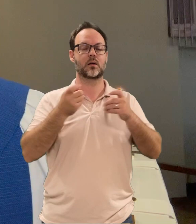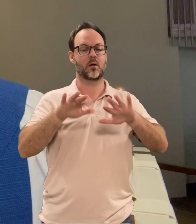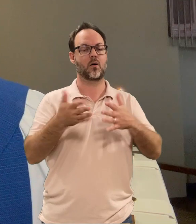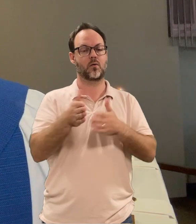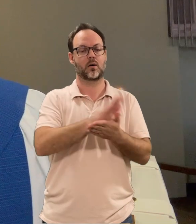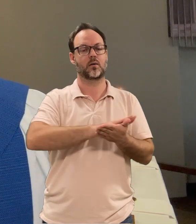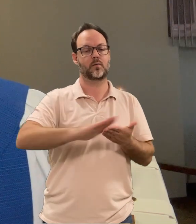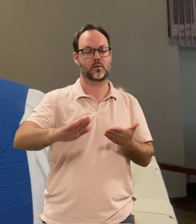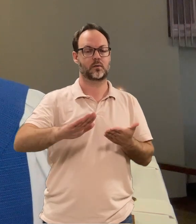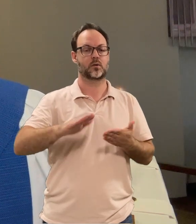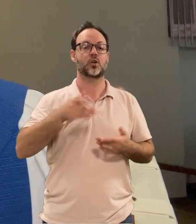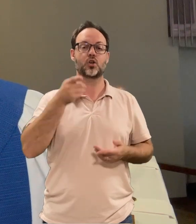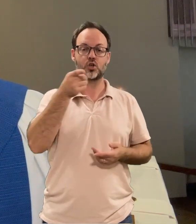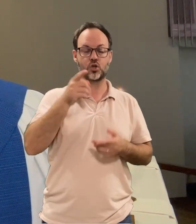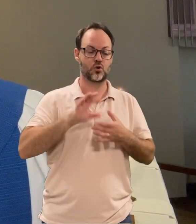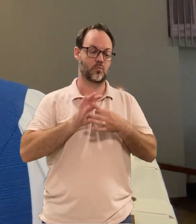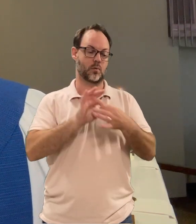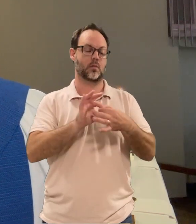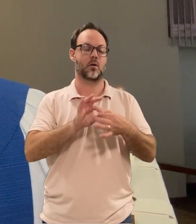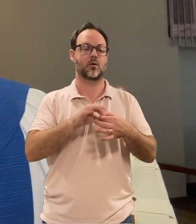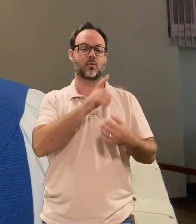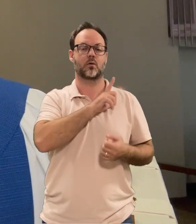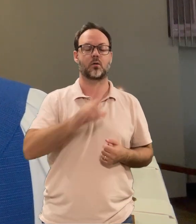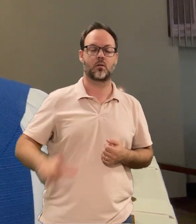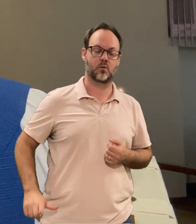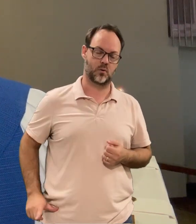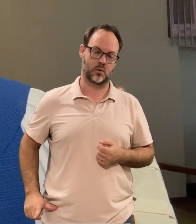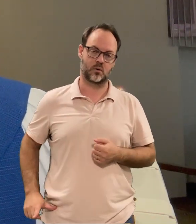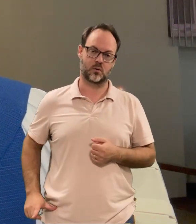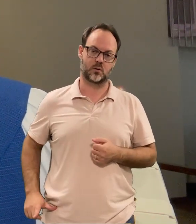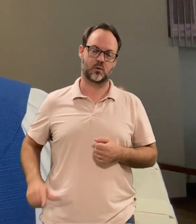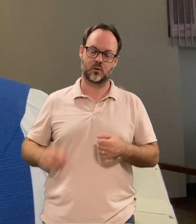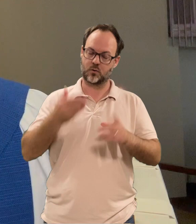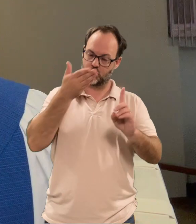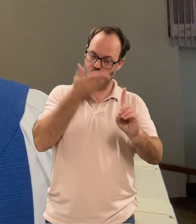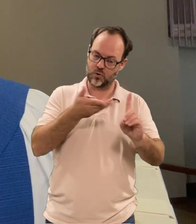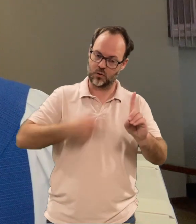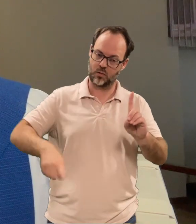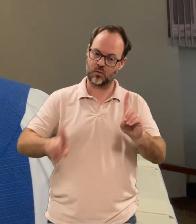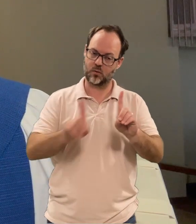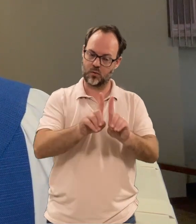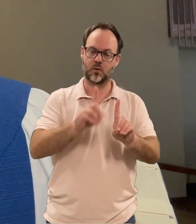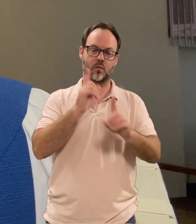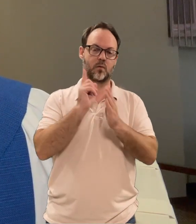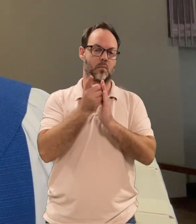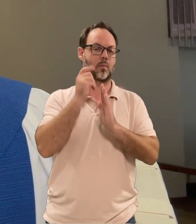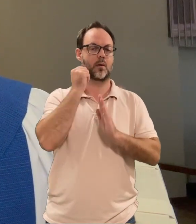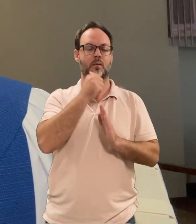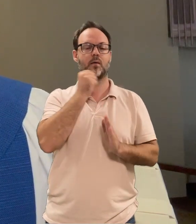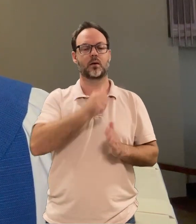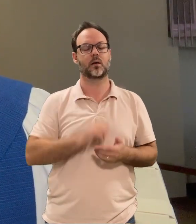your sins are forgiven, that you belong to the Lord, that he is right there with you